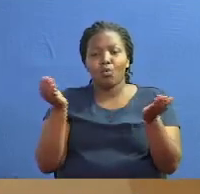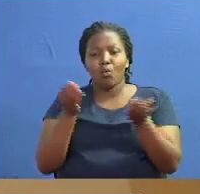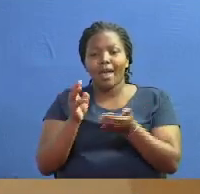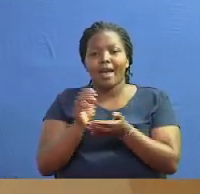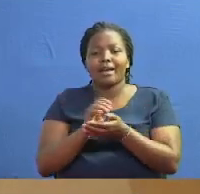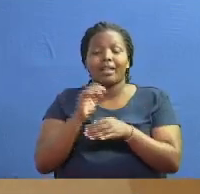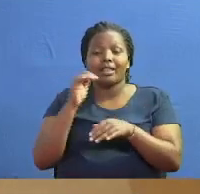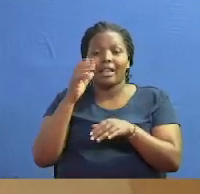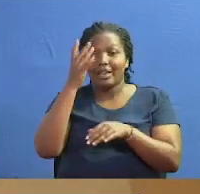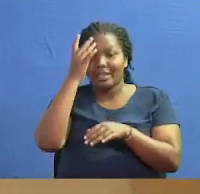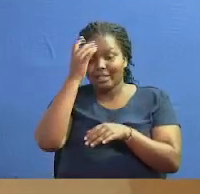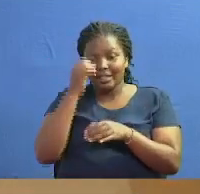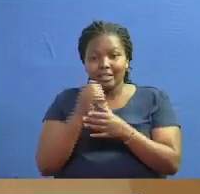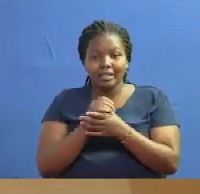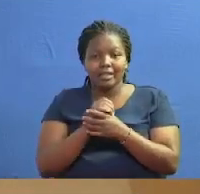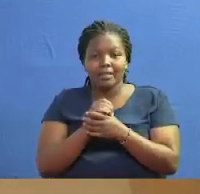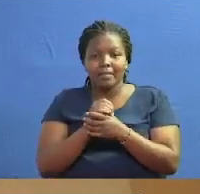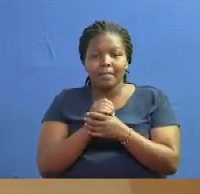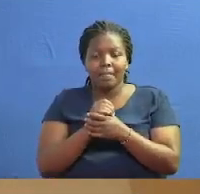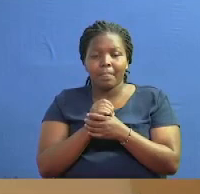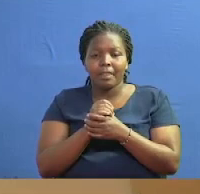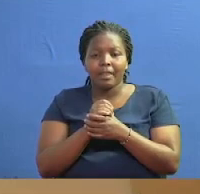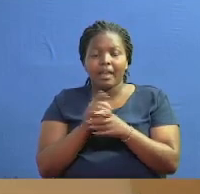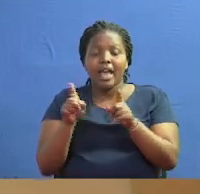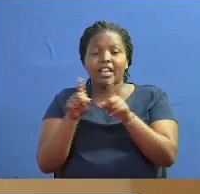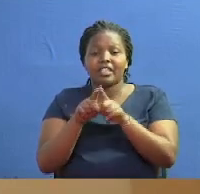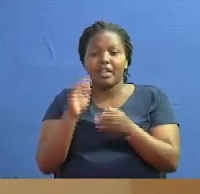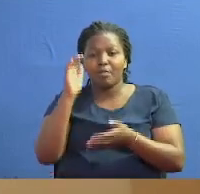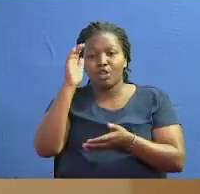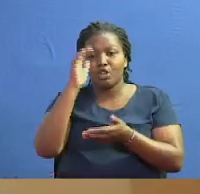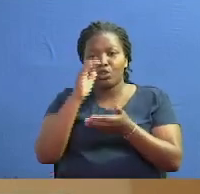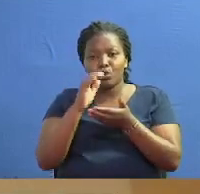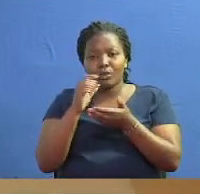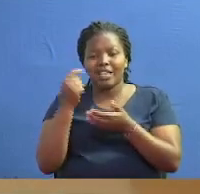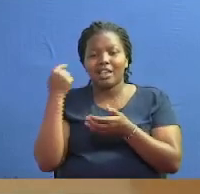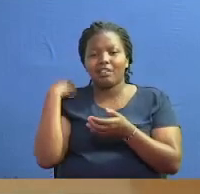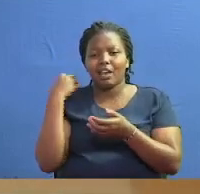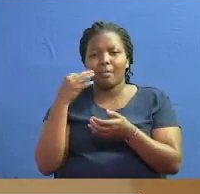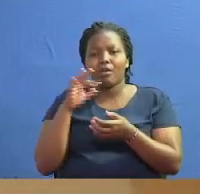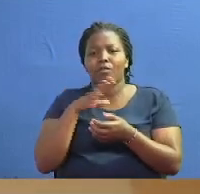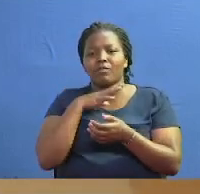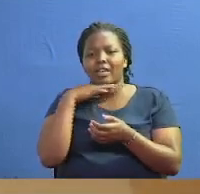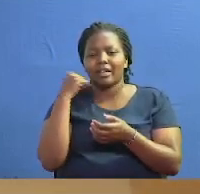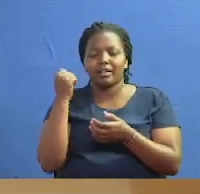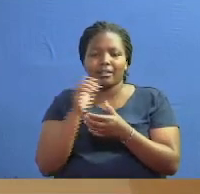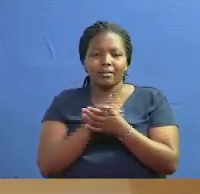complicated, and hence reducing the number of deaths that occur from malaria